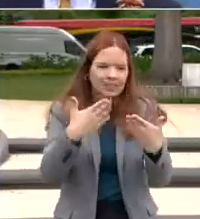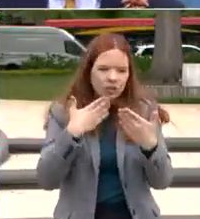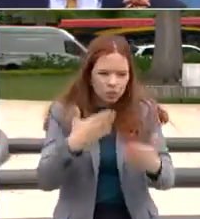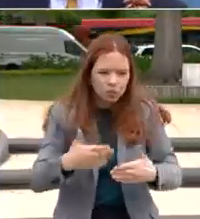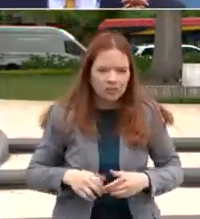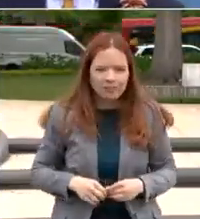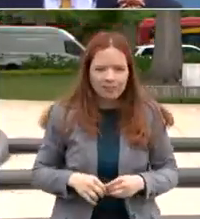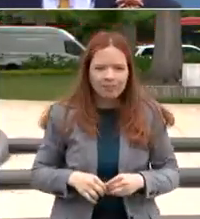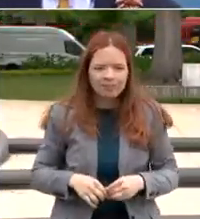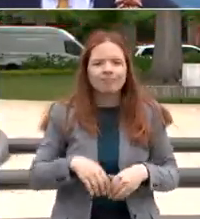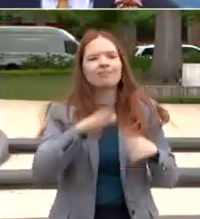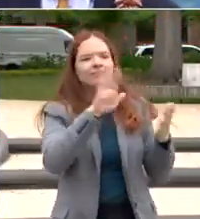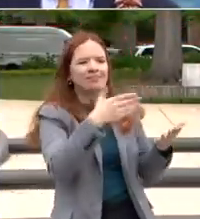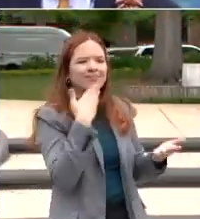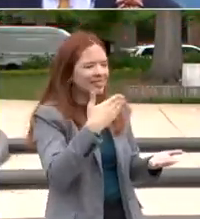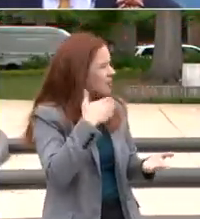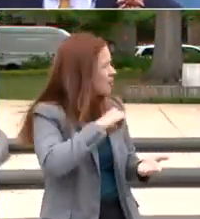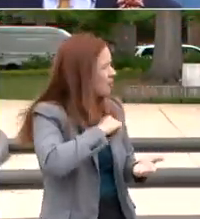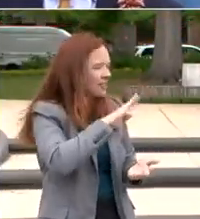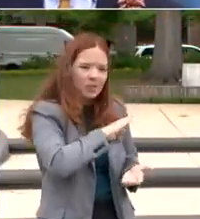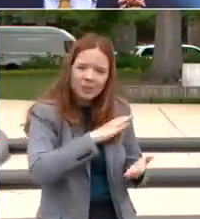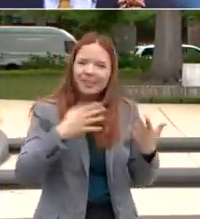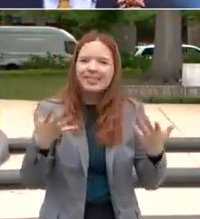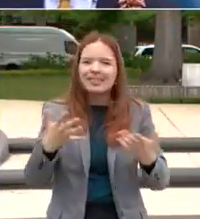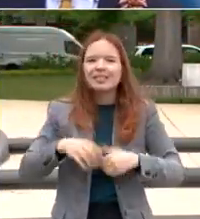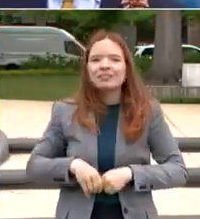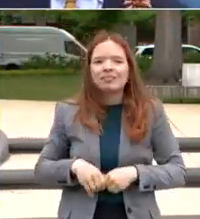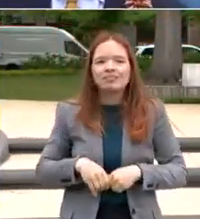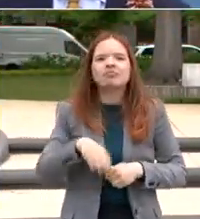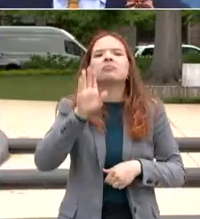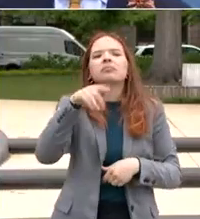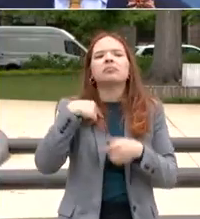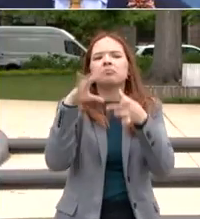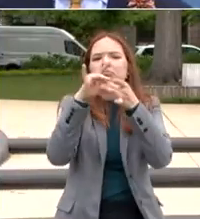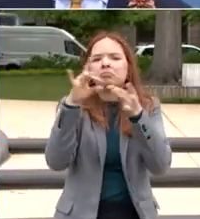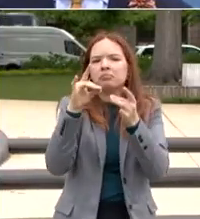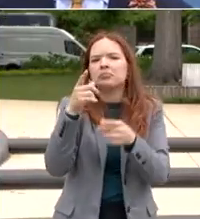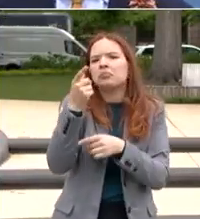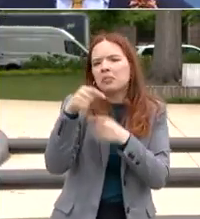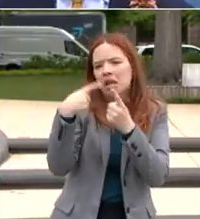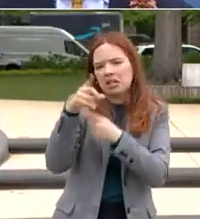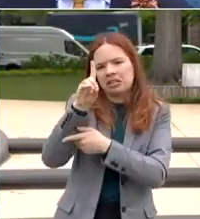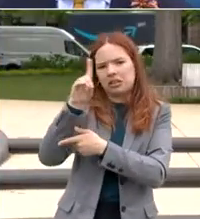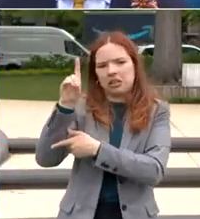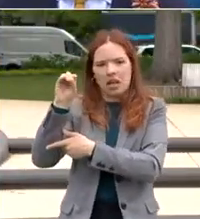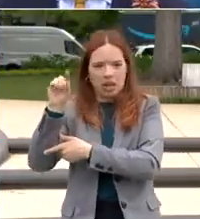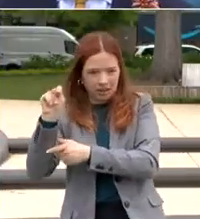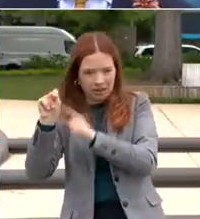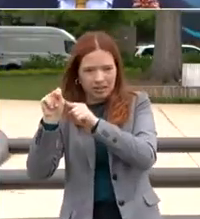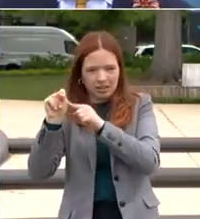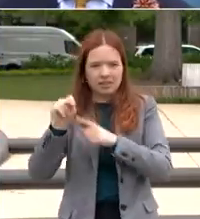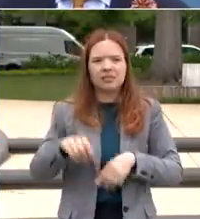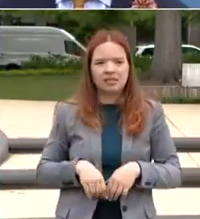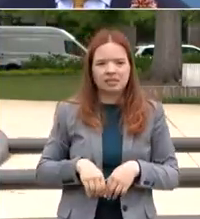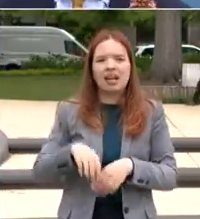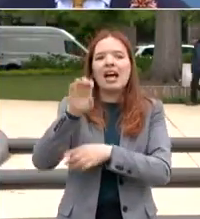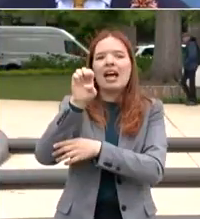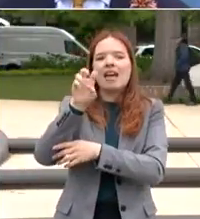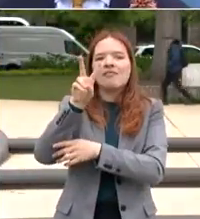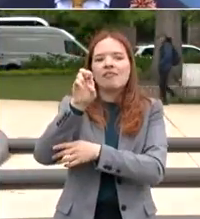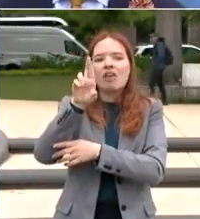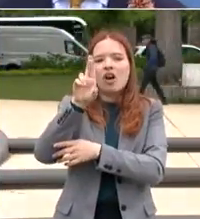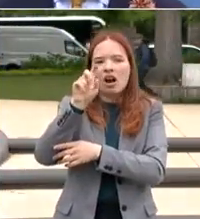Okay, next we're going to hear a little from the DDOT Director, Everett Lott, about specifics